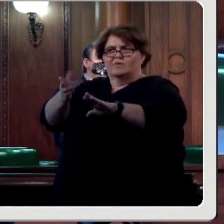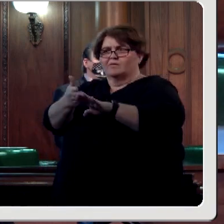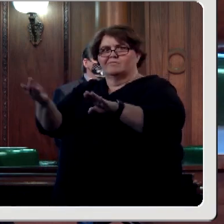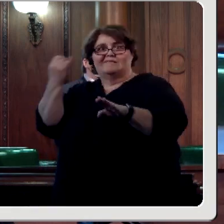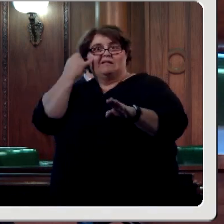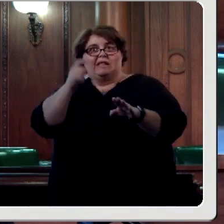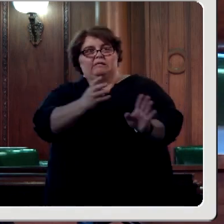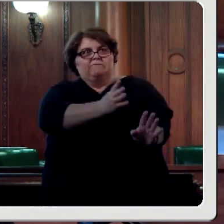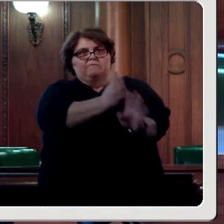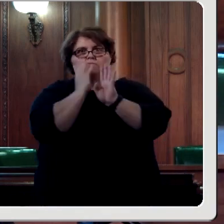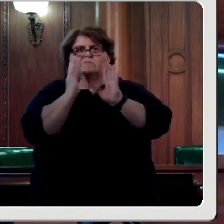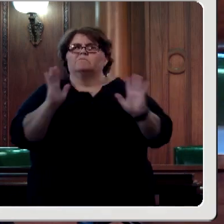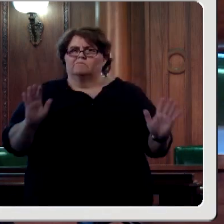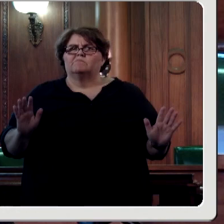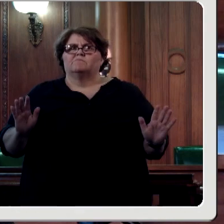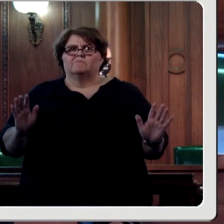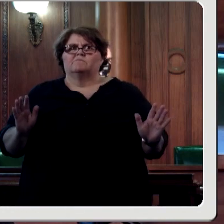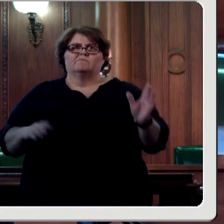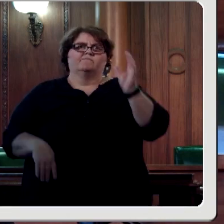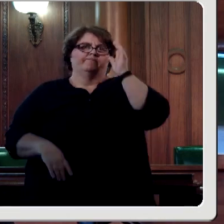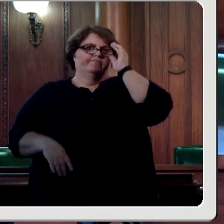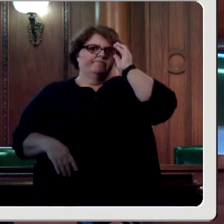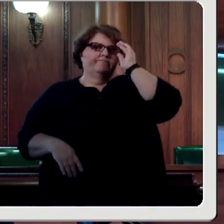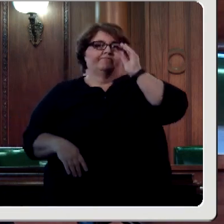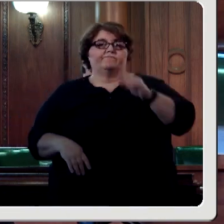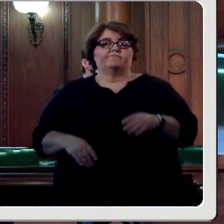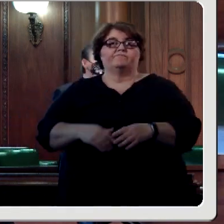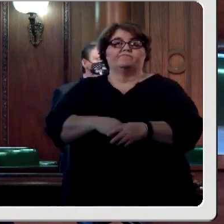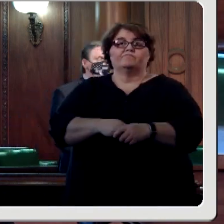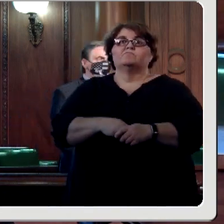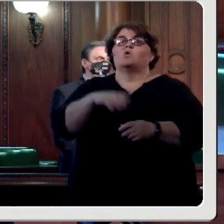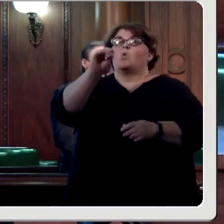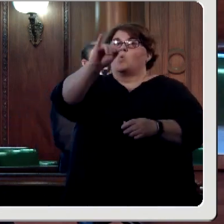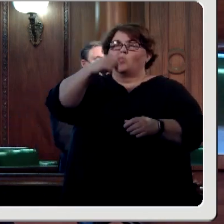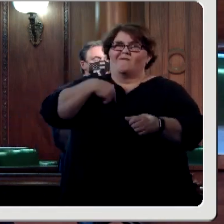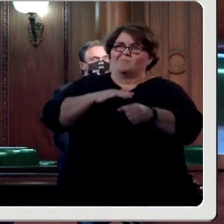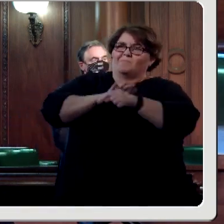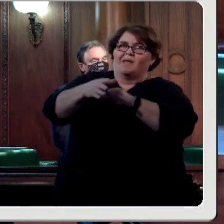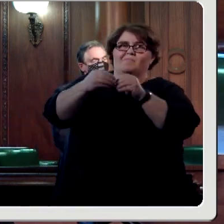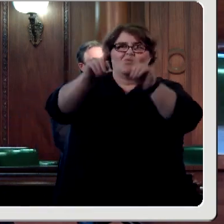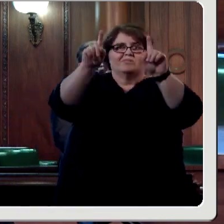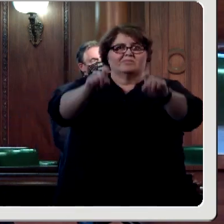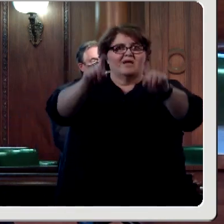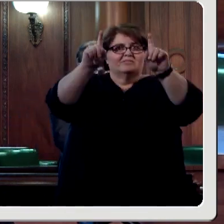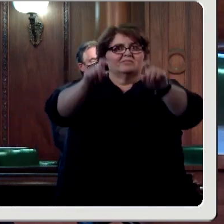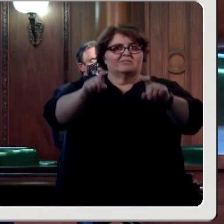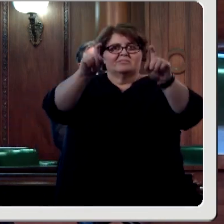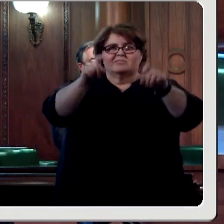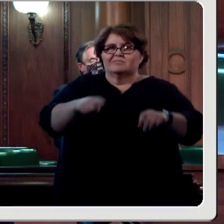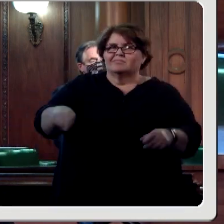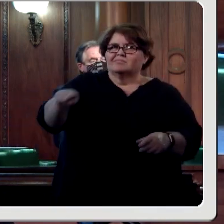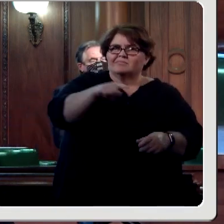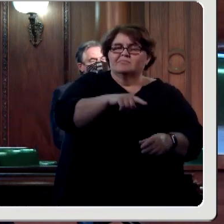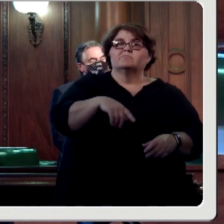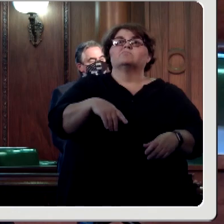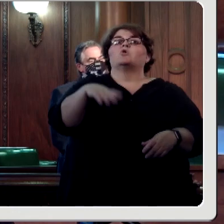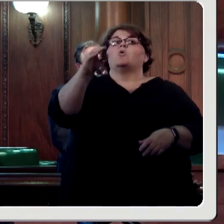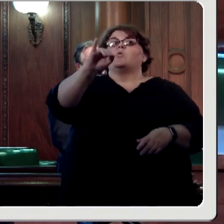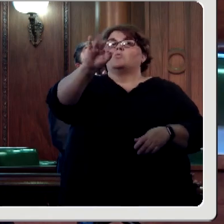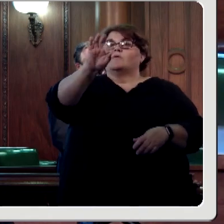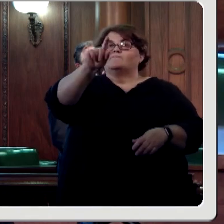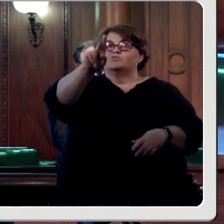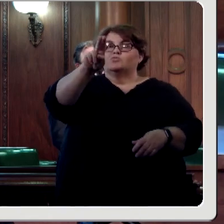our ability to both perform COVID testing as well as influenza testing in order to have more timely turnaround